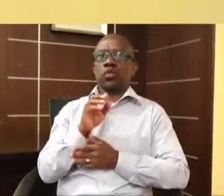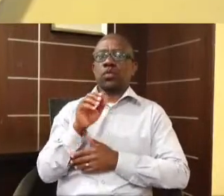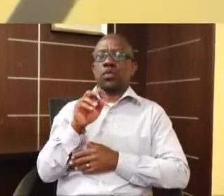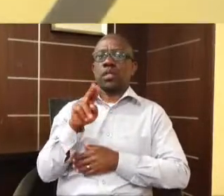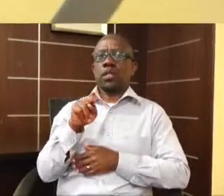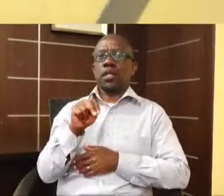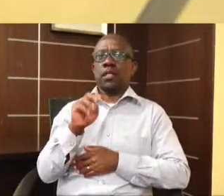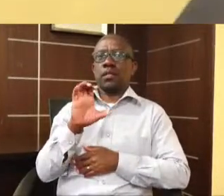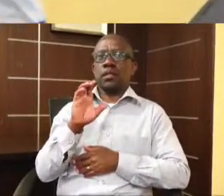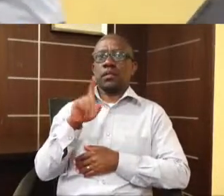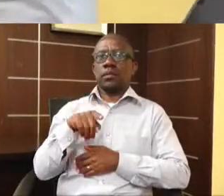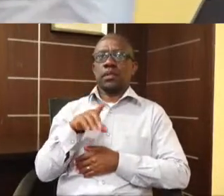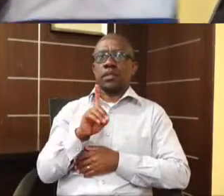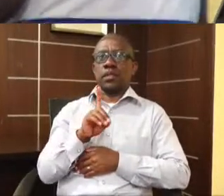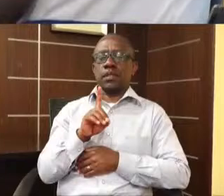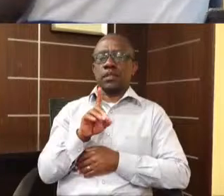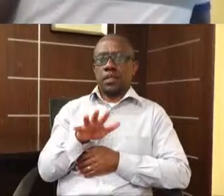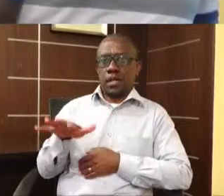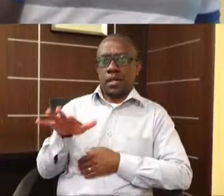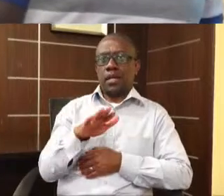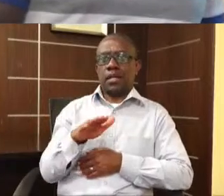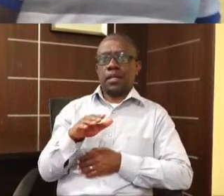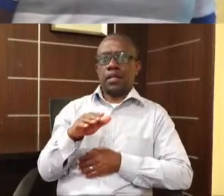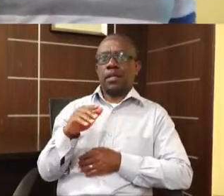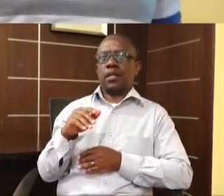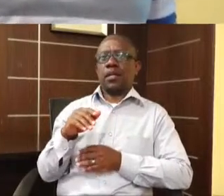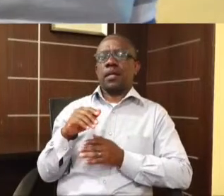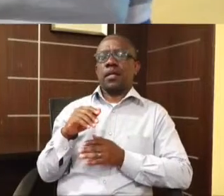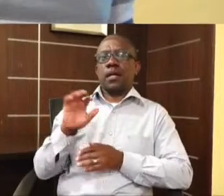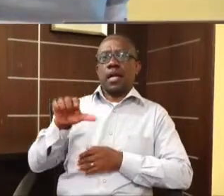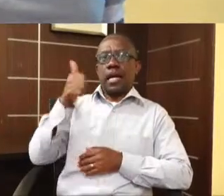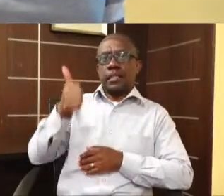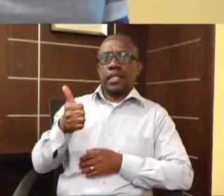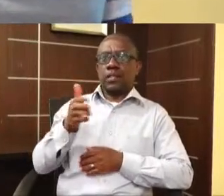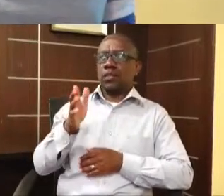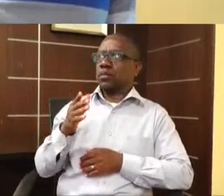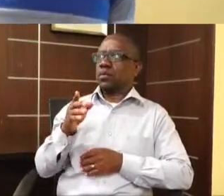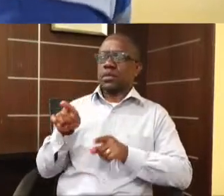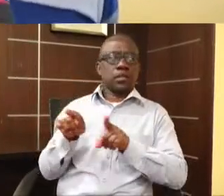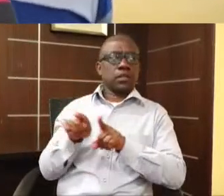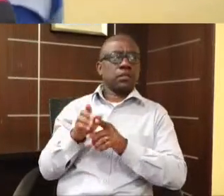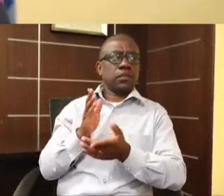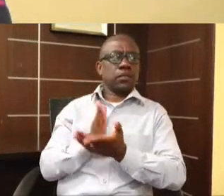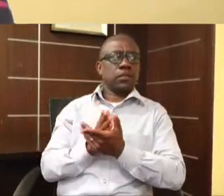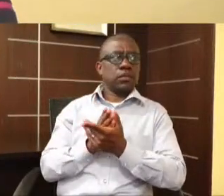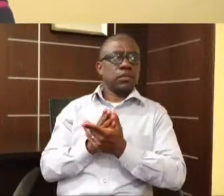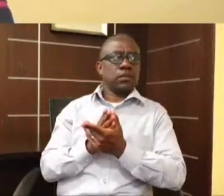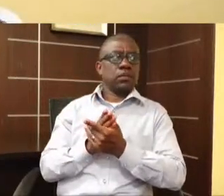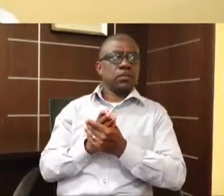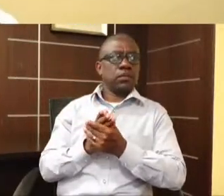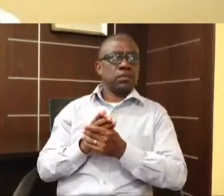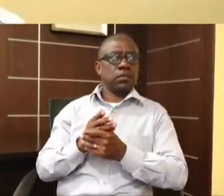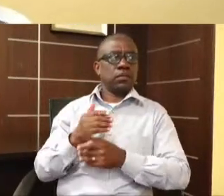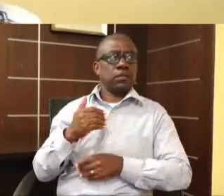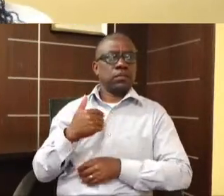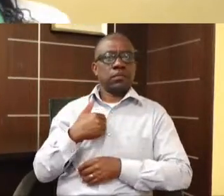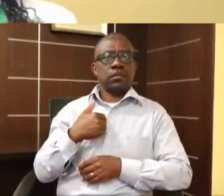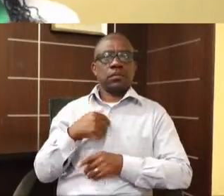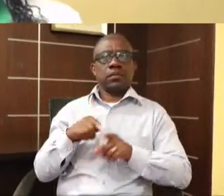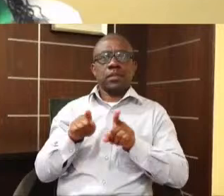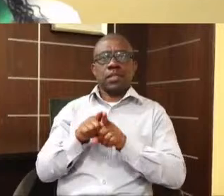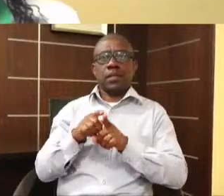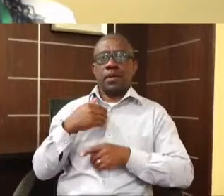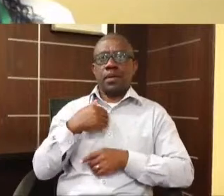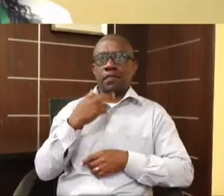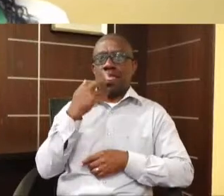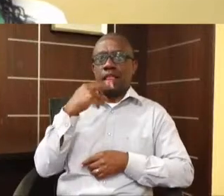Kajiado, and those of you who are here during tea time, you are seeing some photos of Mwaila with a red kofia there. You could